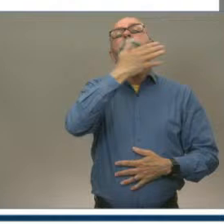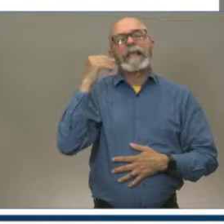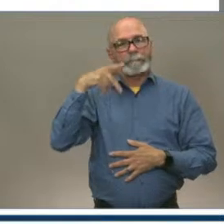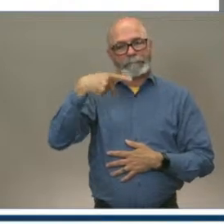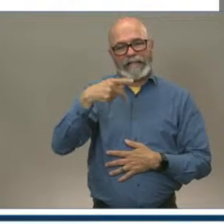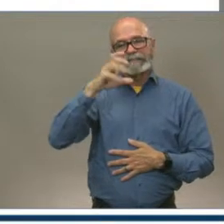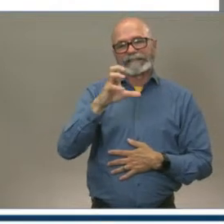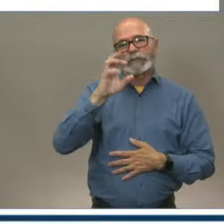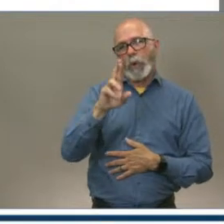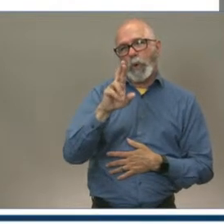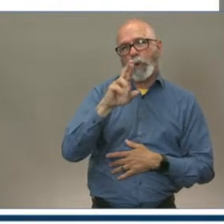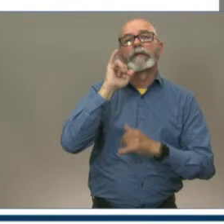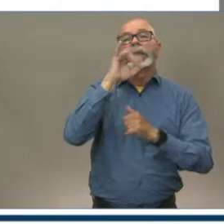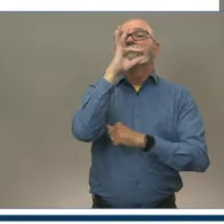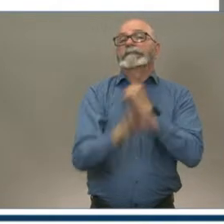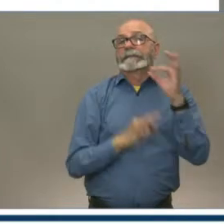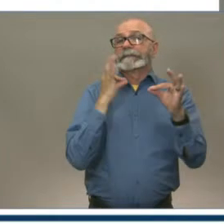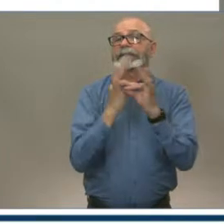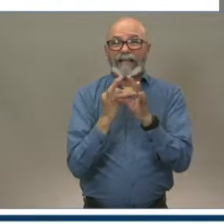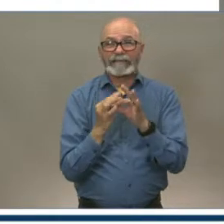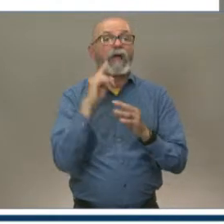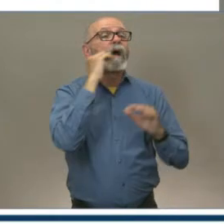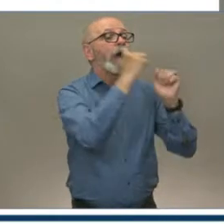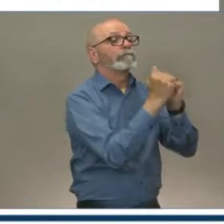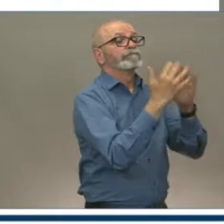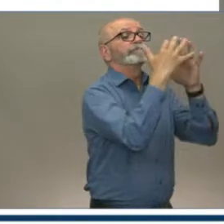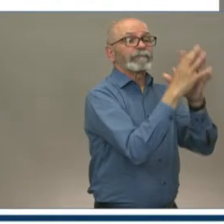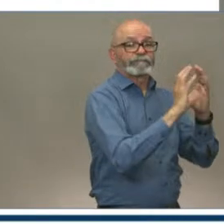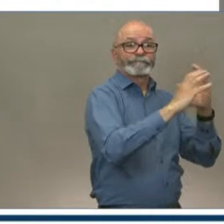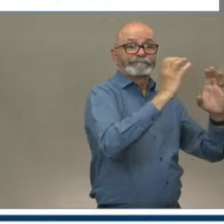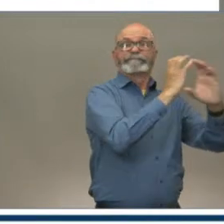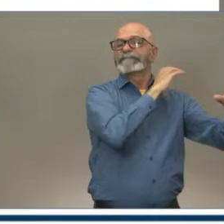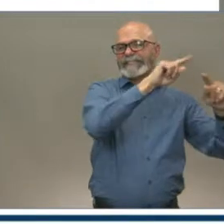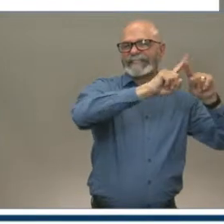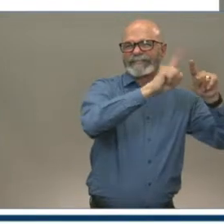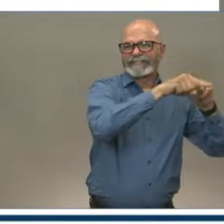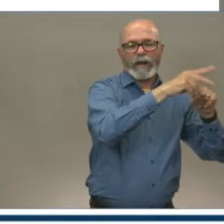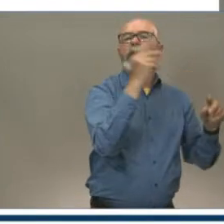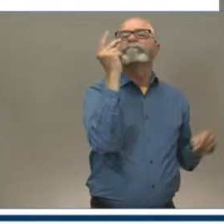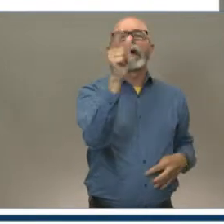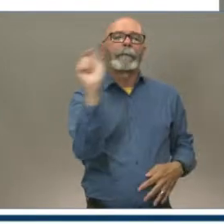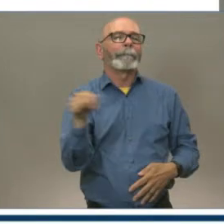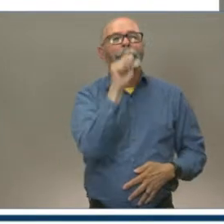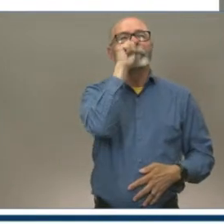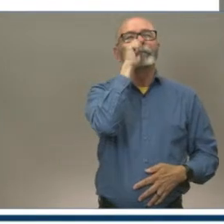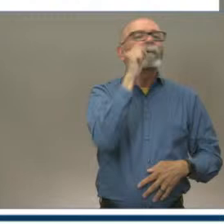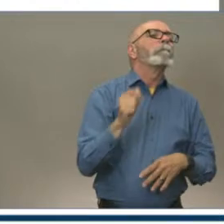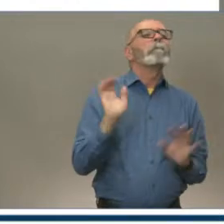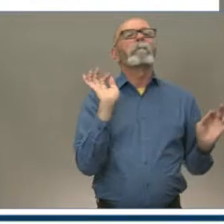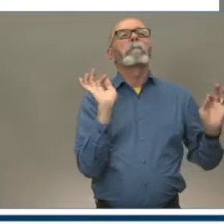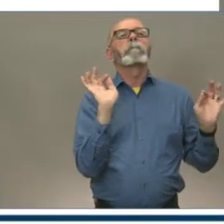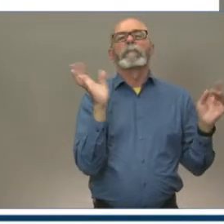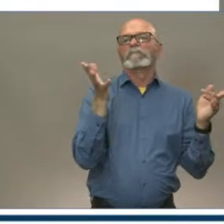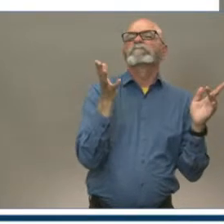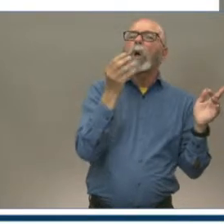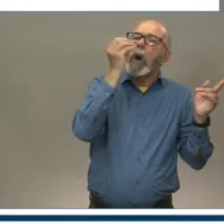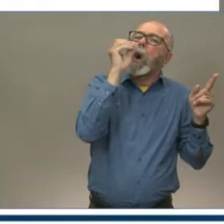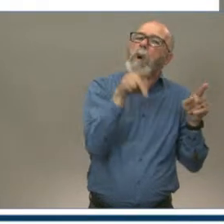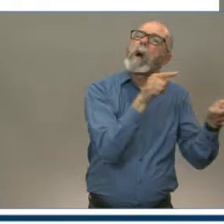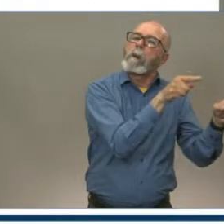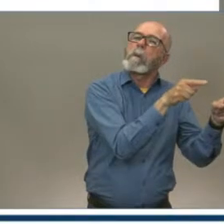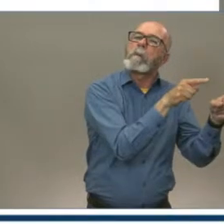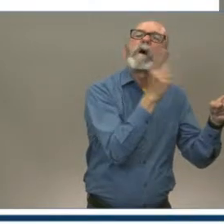the pop-up sites, we are using the rapid tests, which aren't as accurate, but they're good for the people who are low risk, people who have no